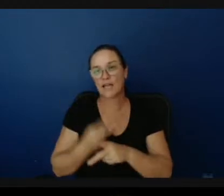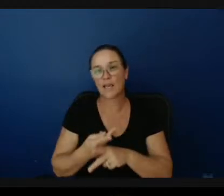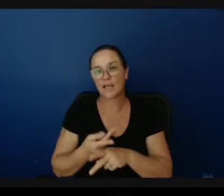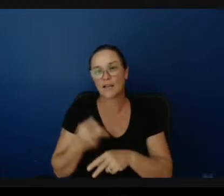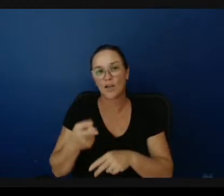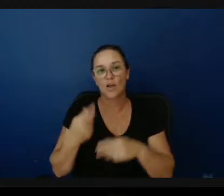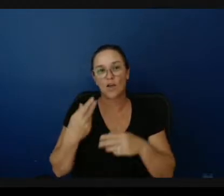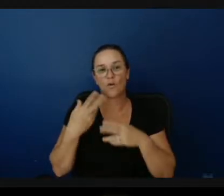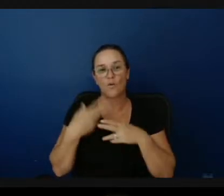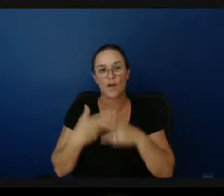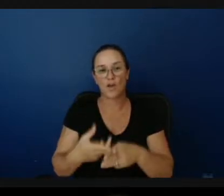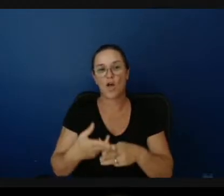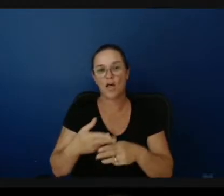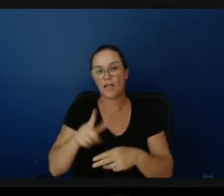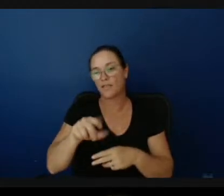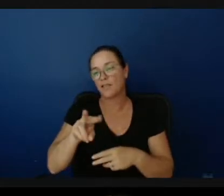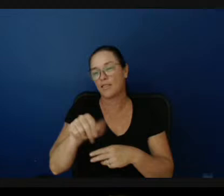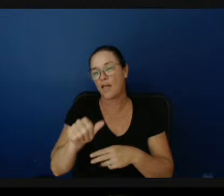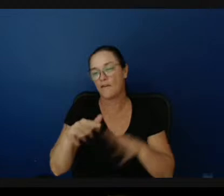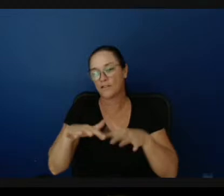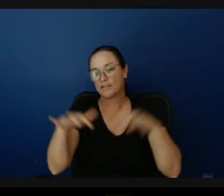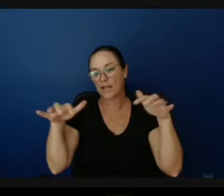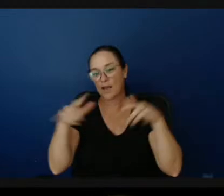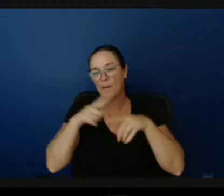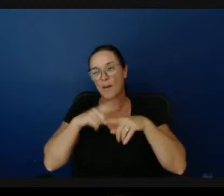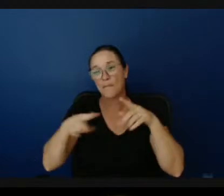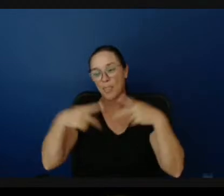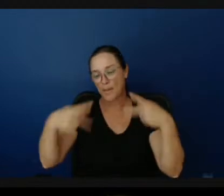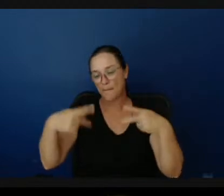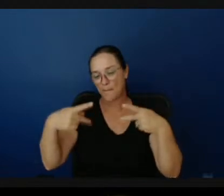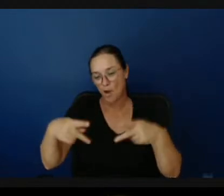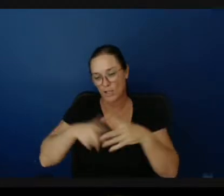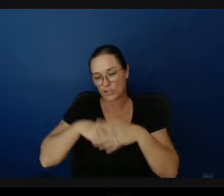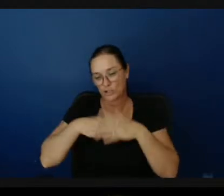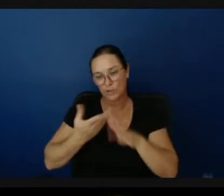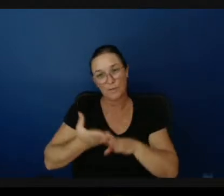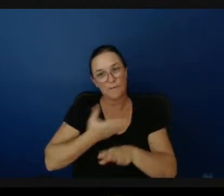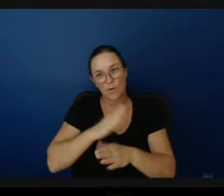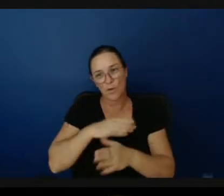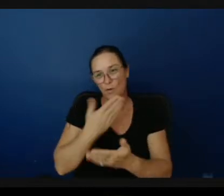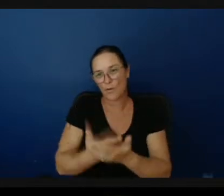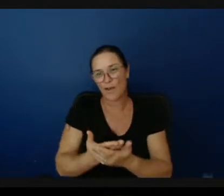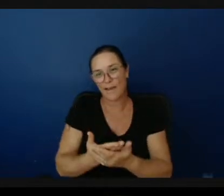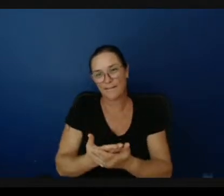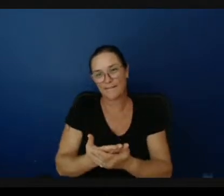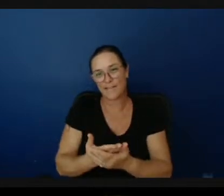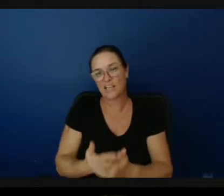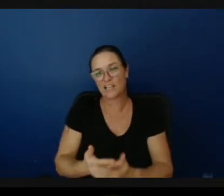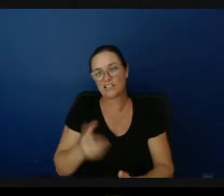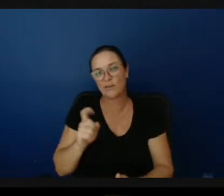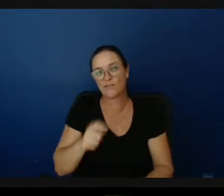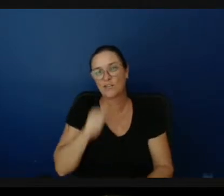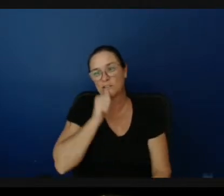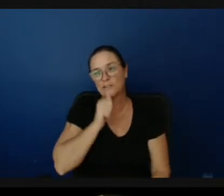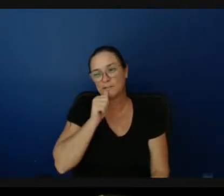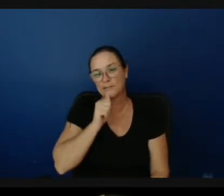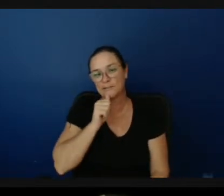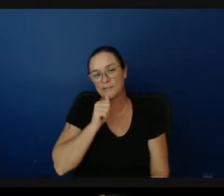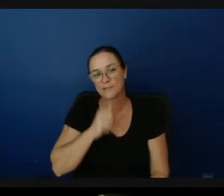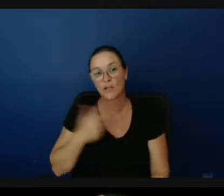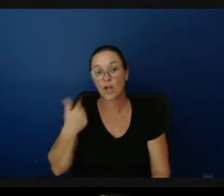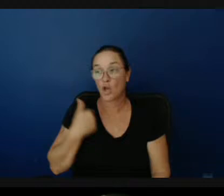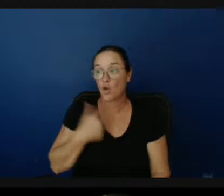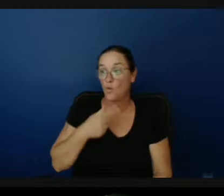stadium. But the tailgate party starts long before you get there, and you're going to have to go through it essentially. And we were